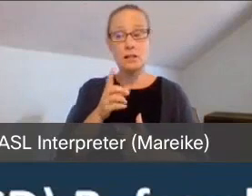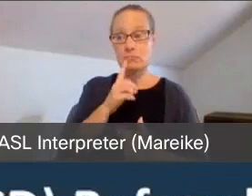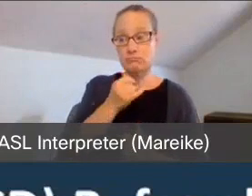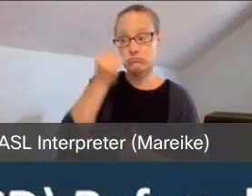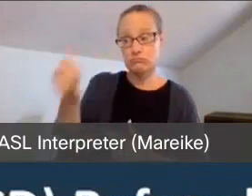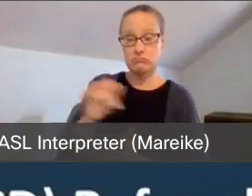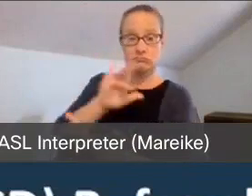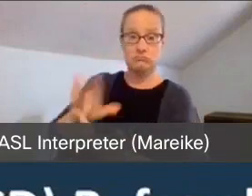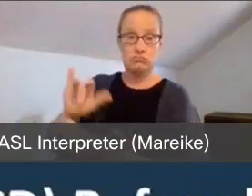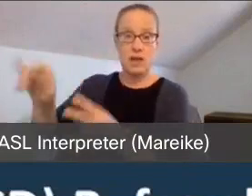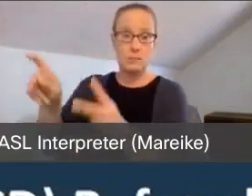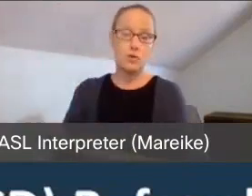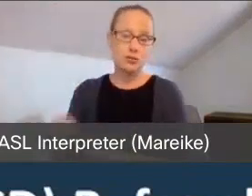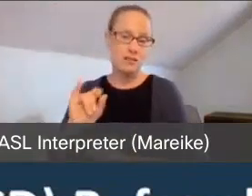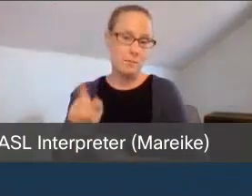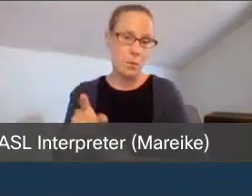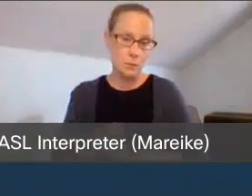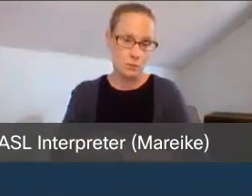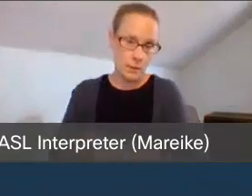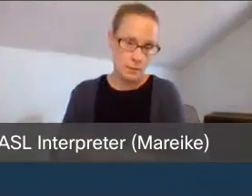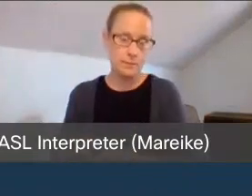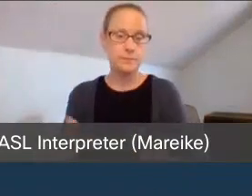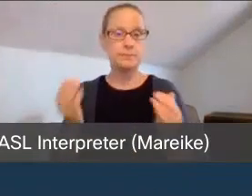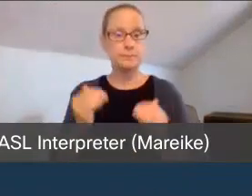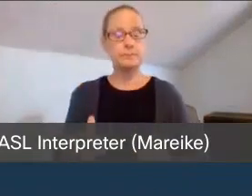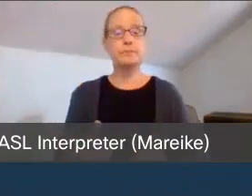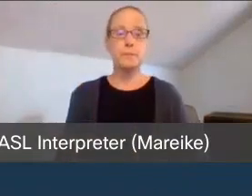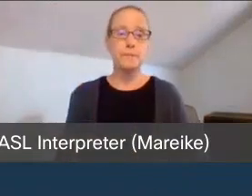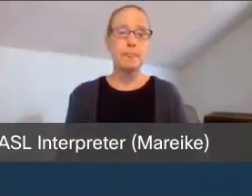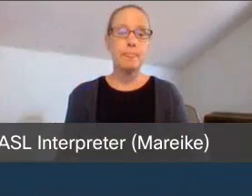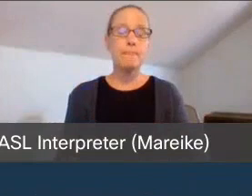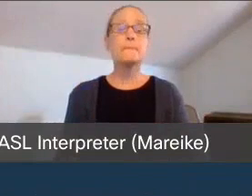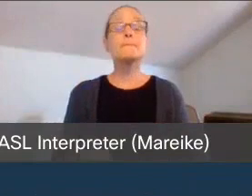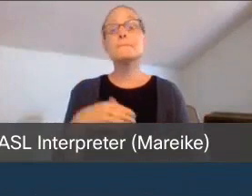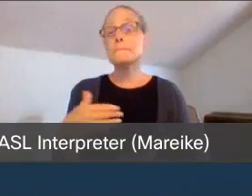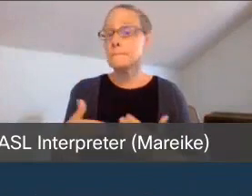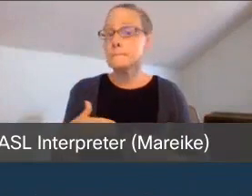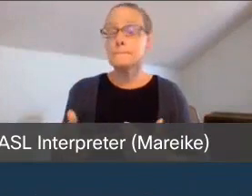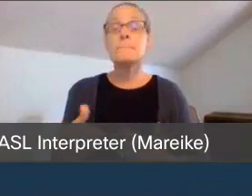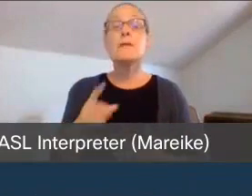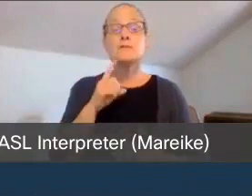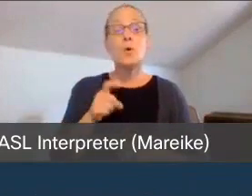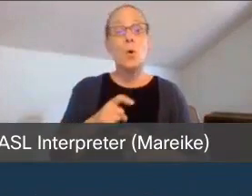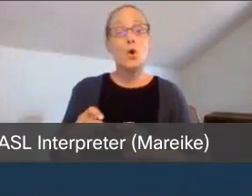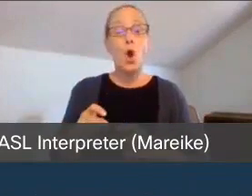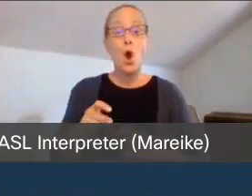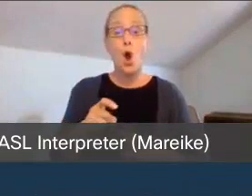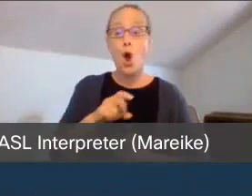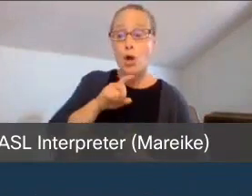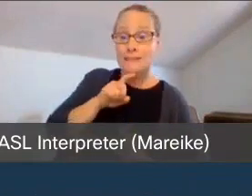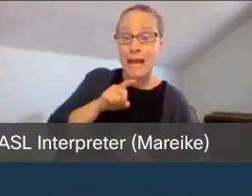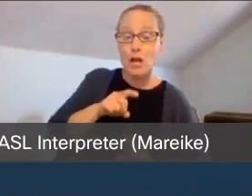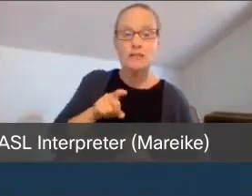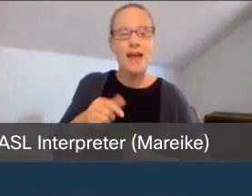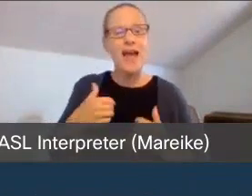contact with the caller at that point as well. Next slide, please. Okay, so our call takers have triage questions.